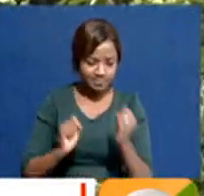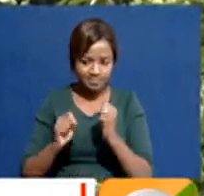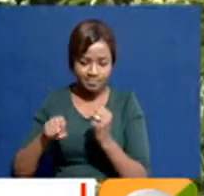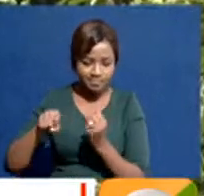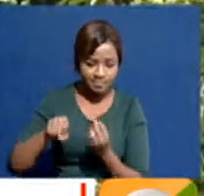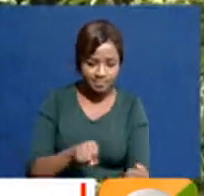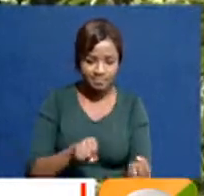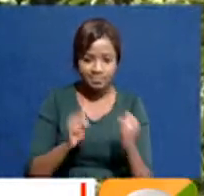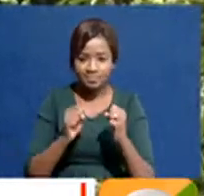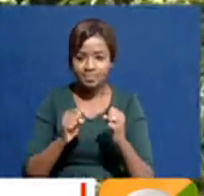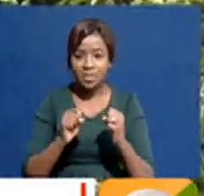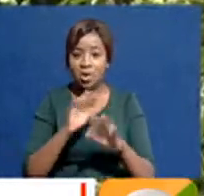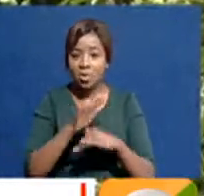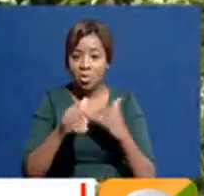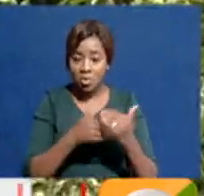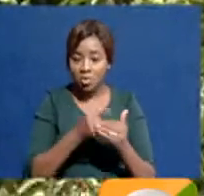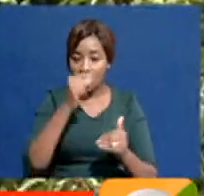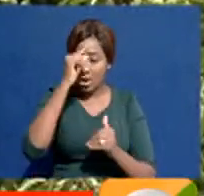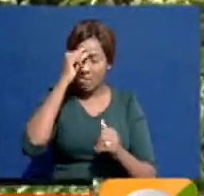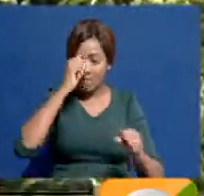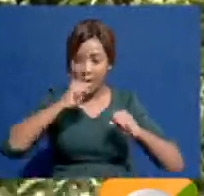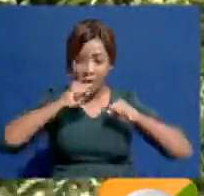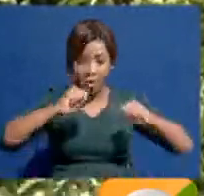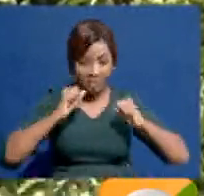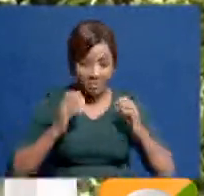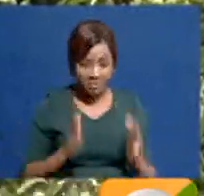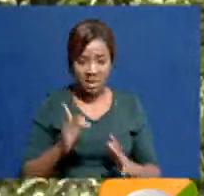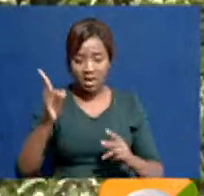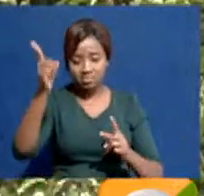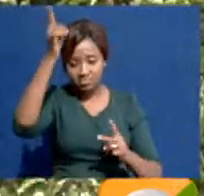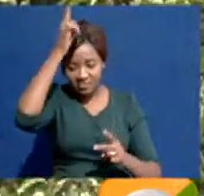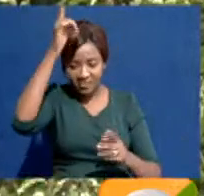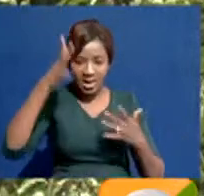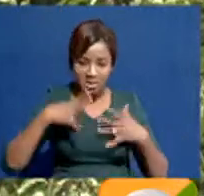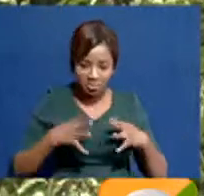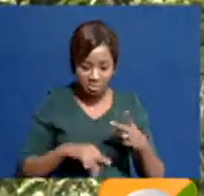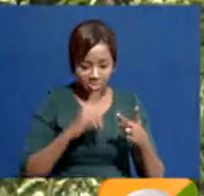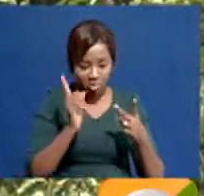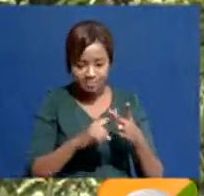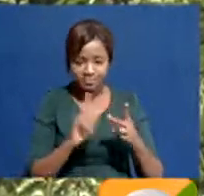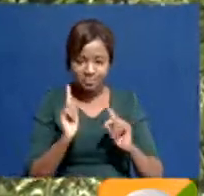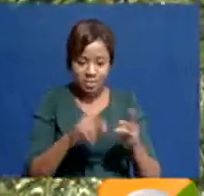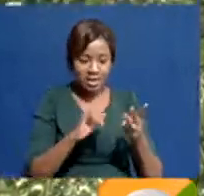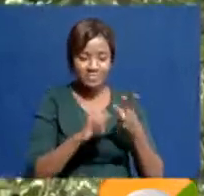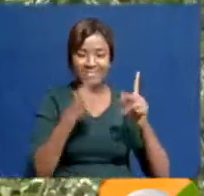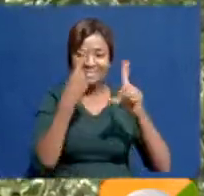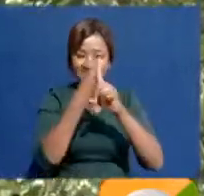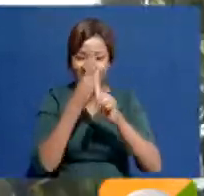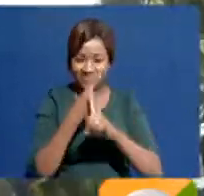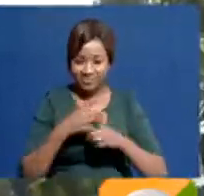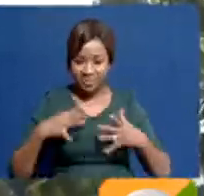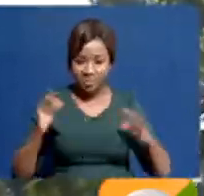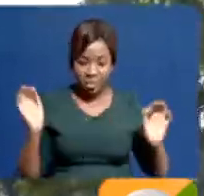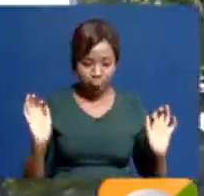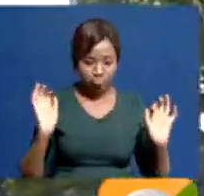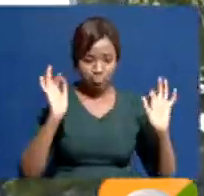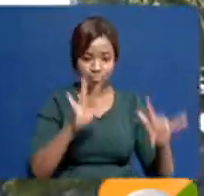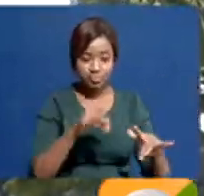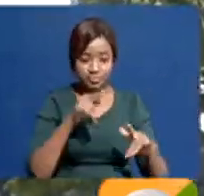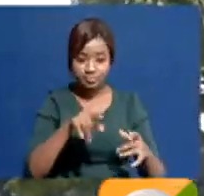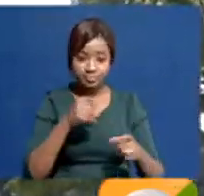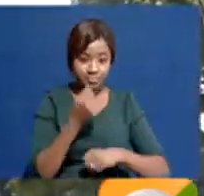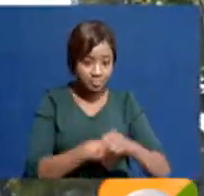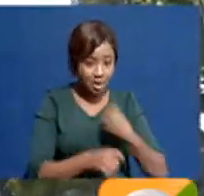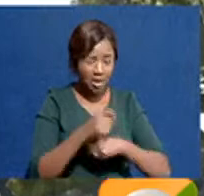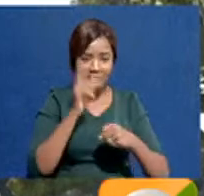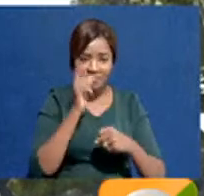Maafisa wote wa serikali walikuja, watu wa kichichi na watu wa vitengo mbalimbali walikuwa hapa. Tumeifanya hiyo kazi